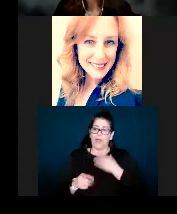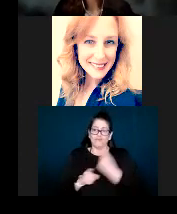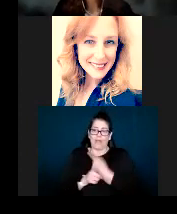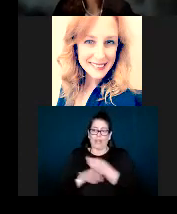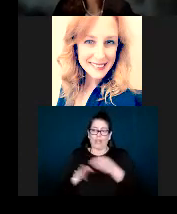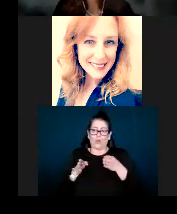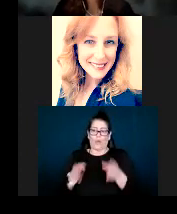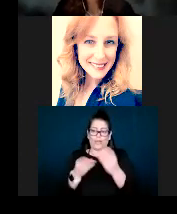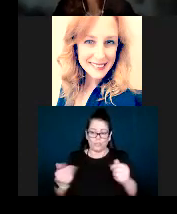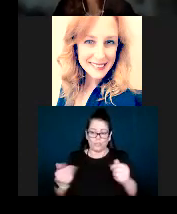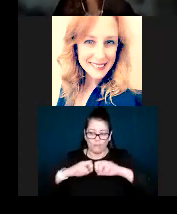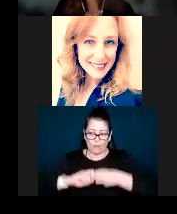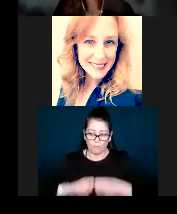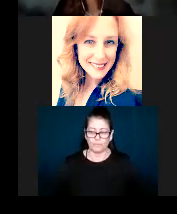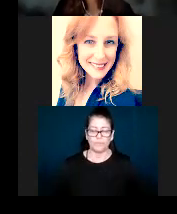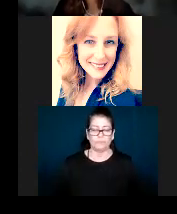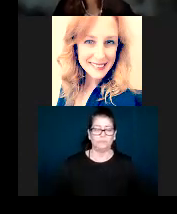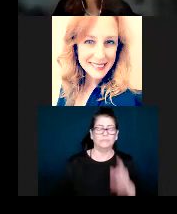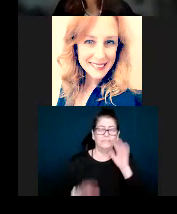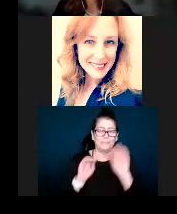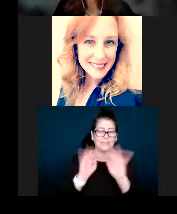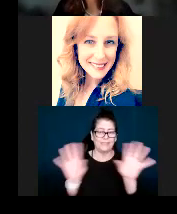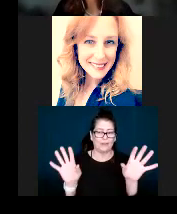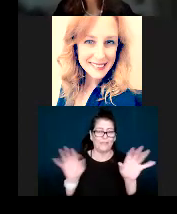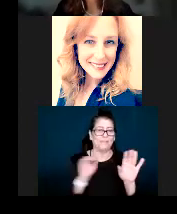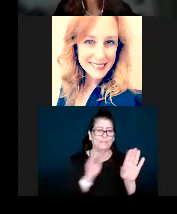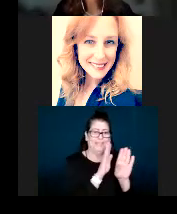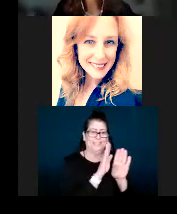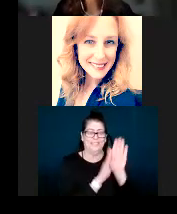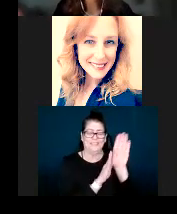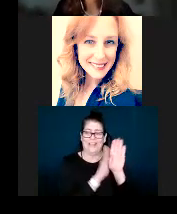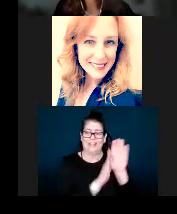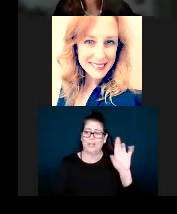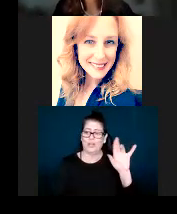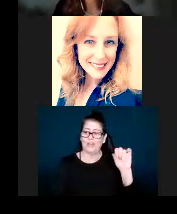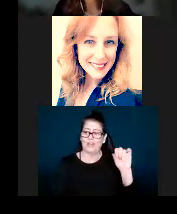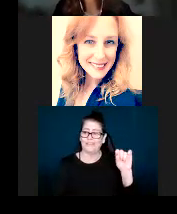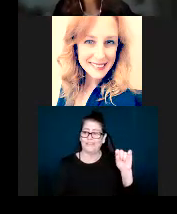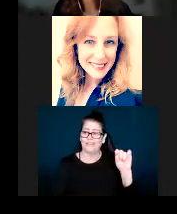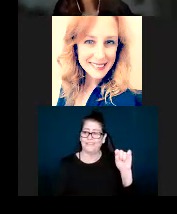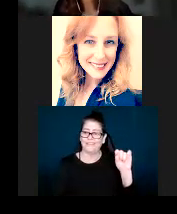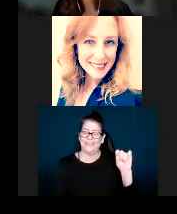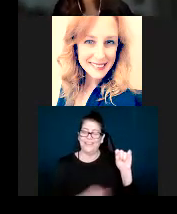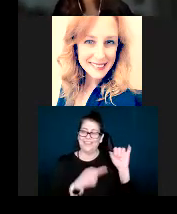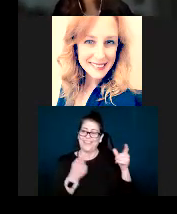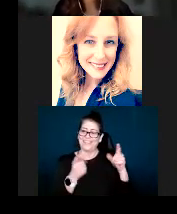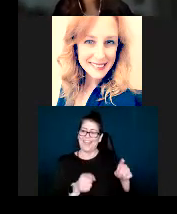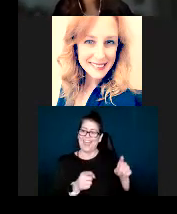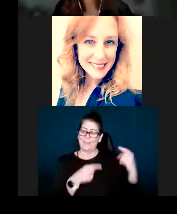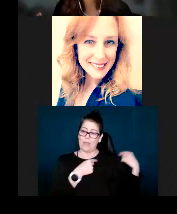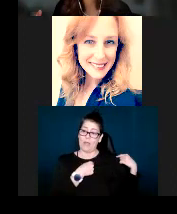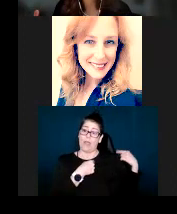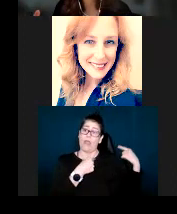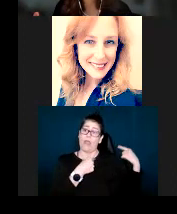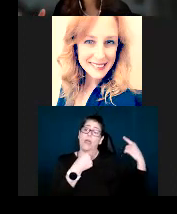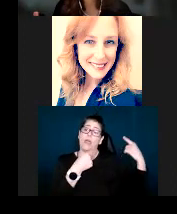let's break this down a little bit more. Developmental crises happen over the course of our lifespan. These are things that are normal. They can